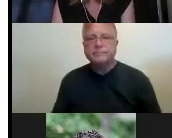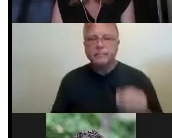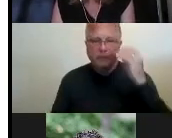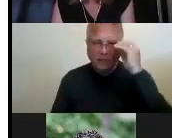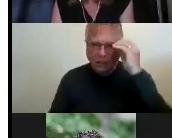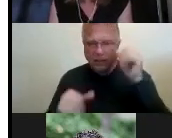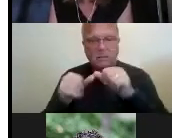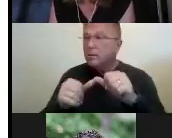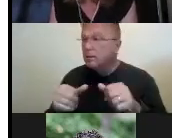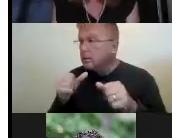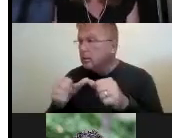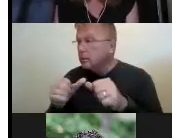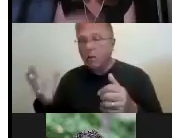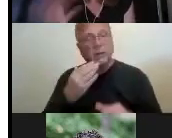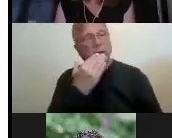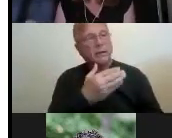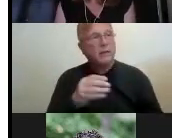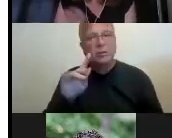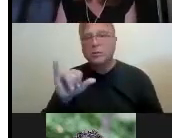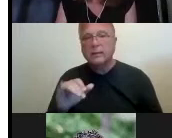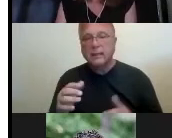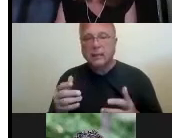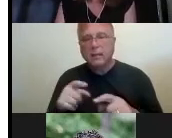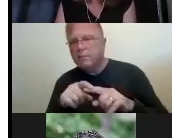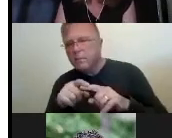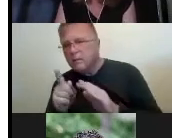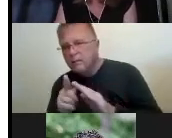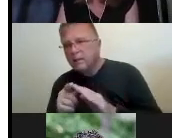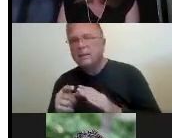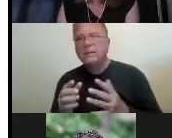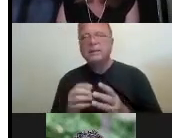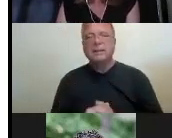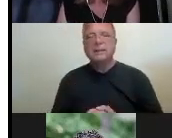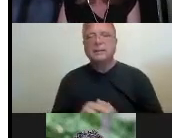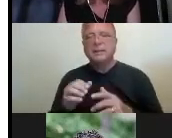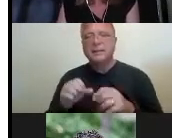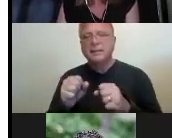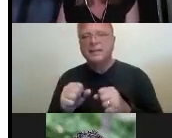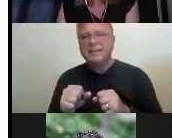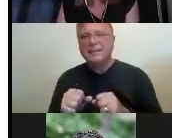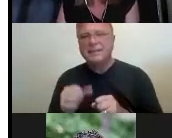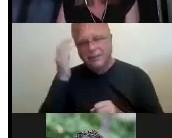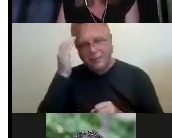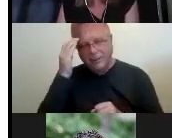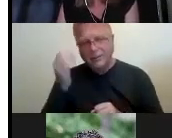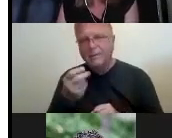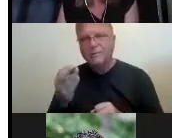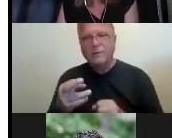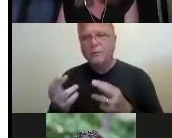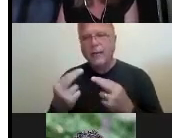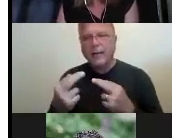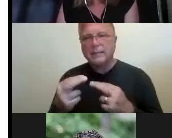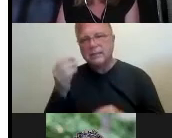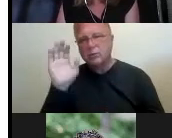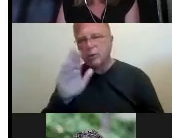continue. Thank you, Julie. So why don't we pause for a second and just take you know, a few reactions,